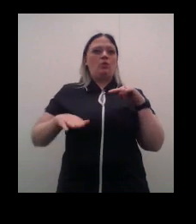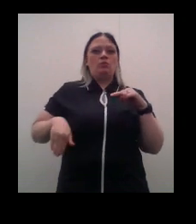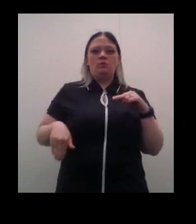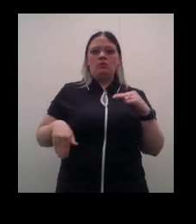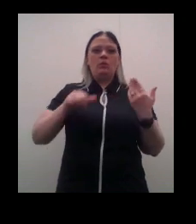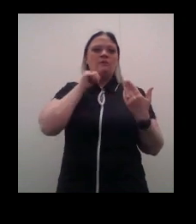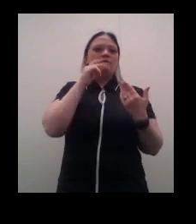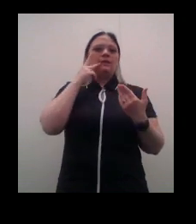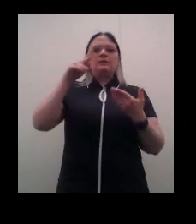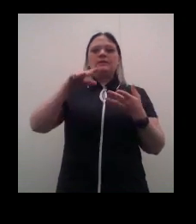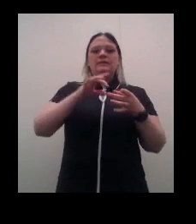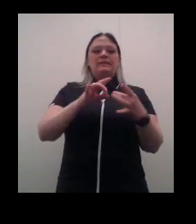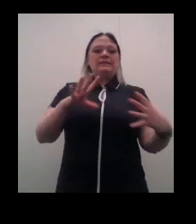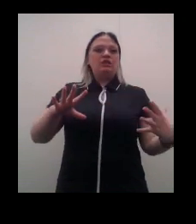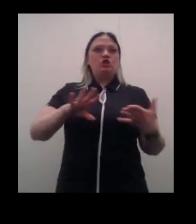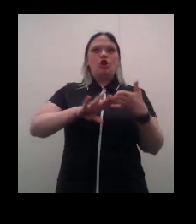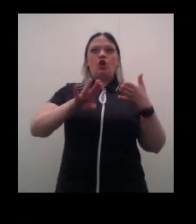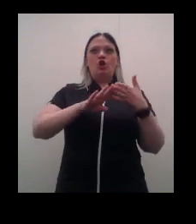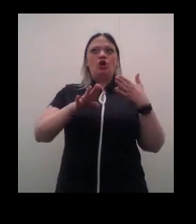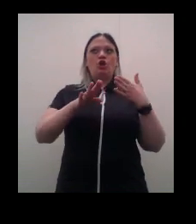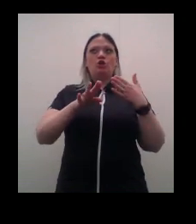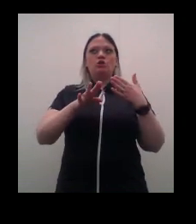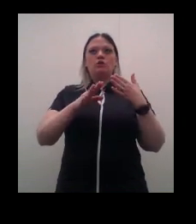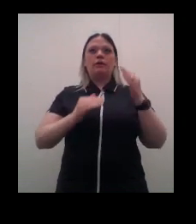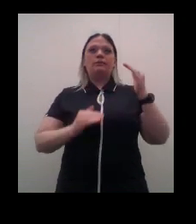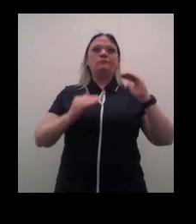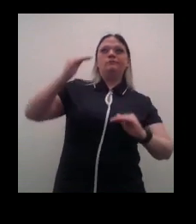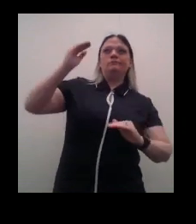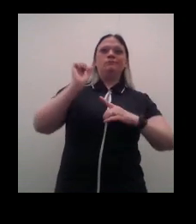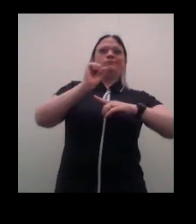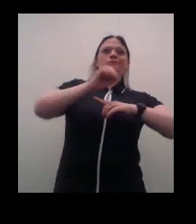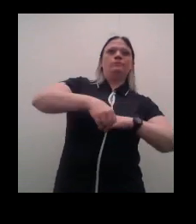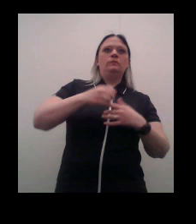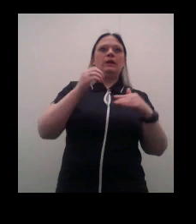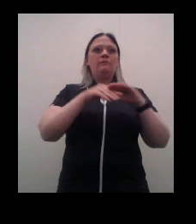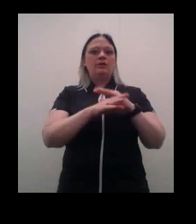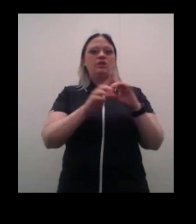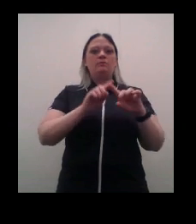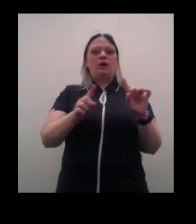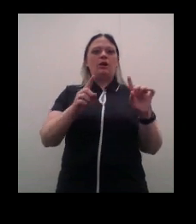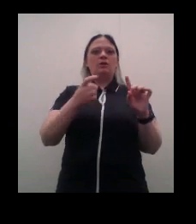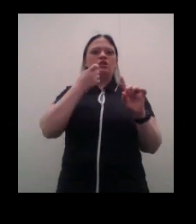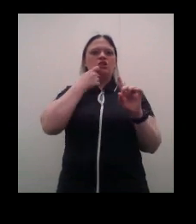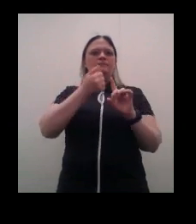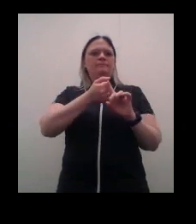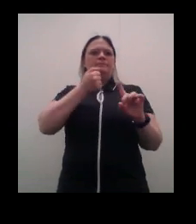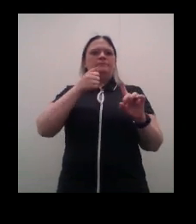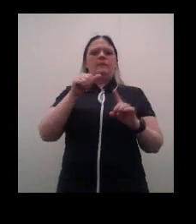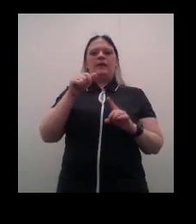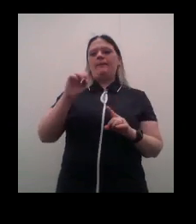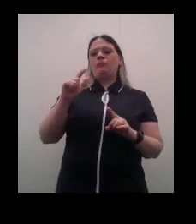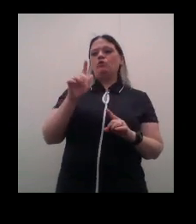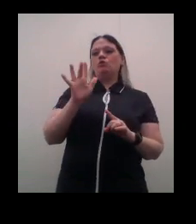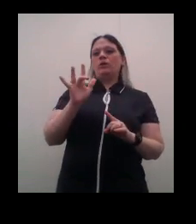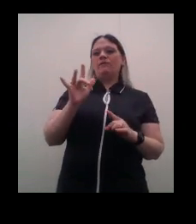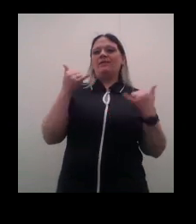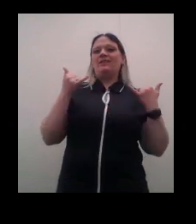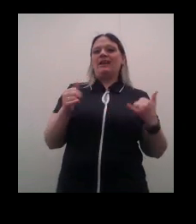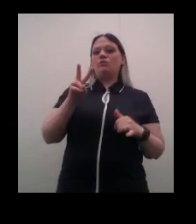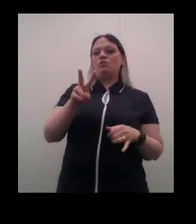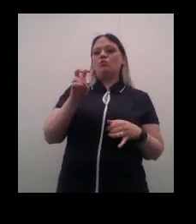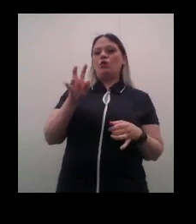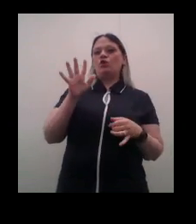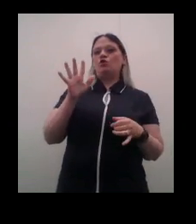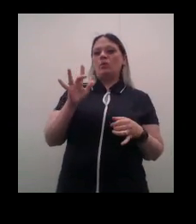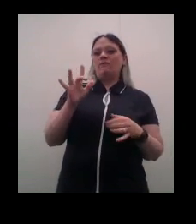seeing discharges exceeding admissions, but we've had a little blip. As of April 25th, there are now 225 people